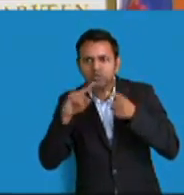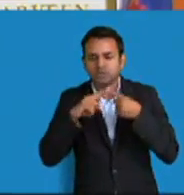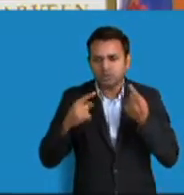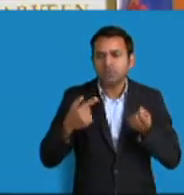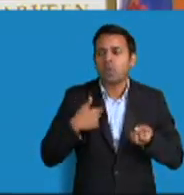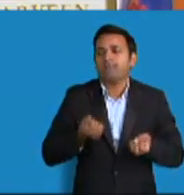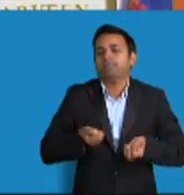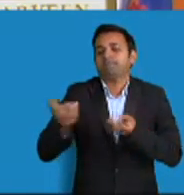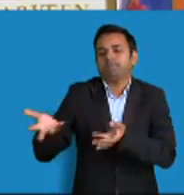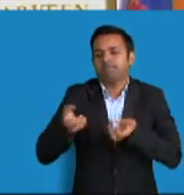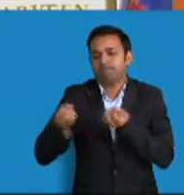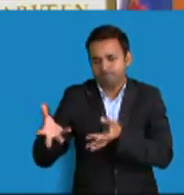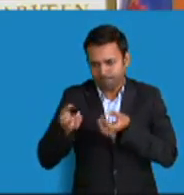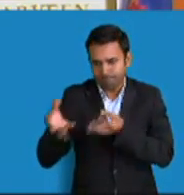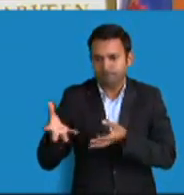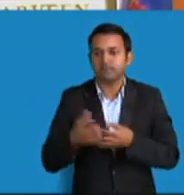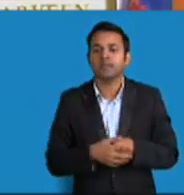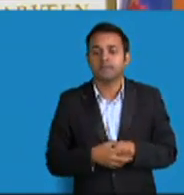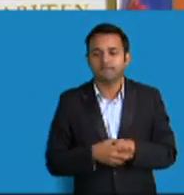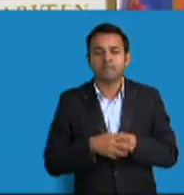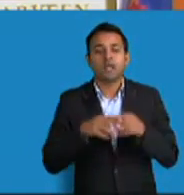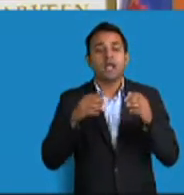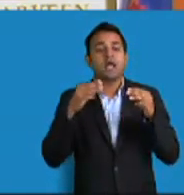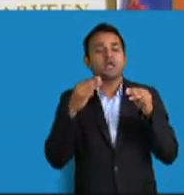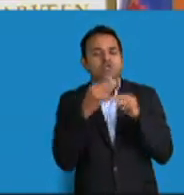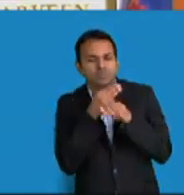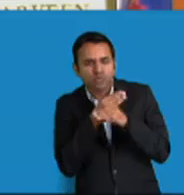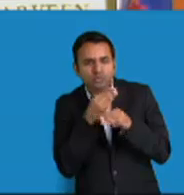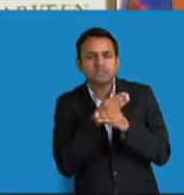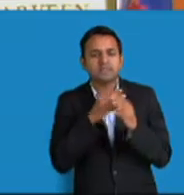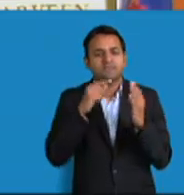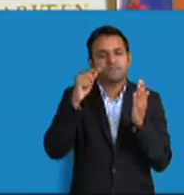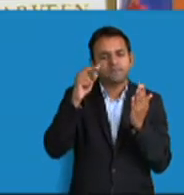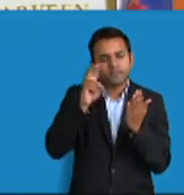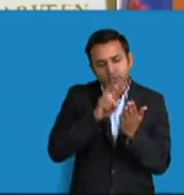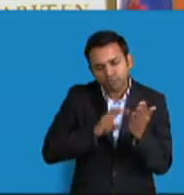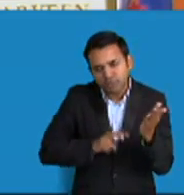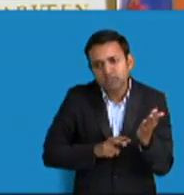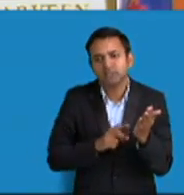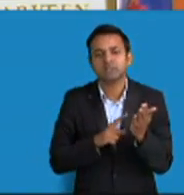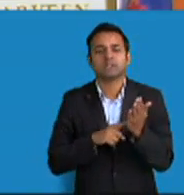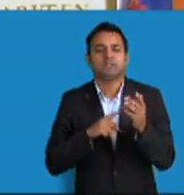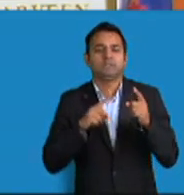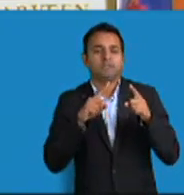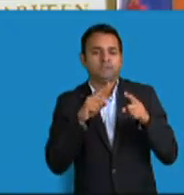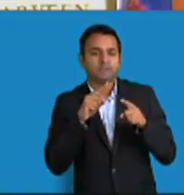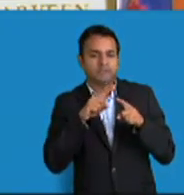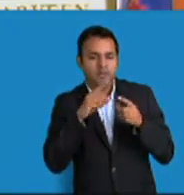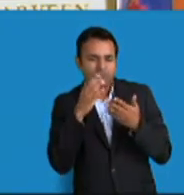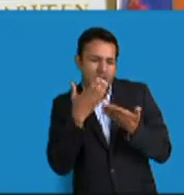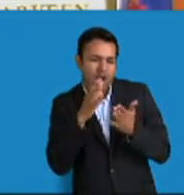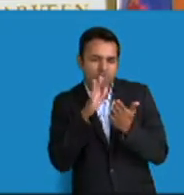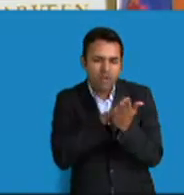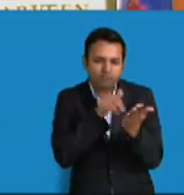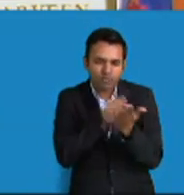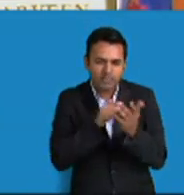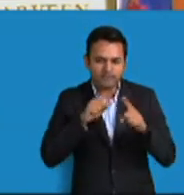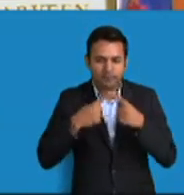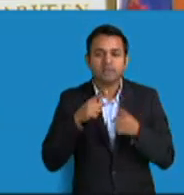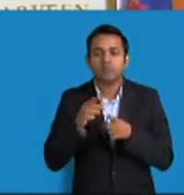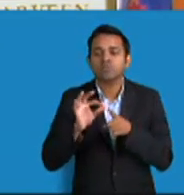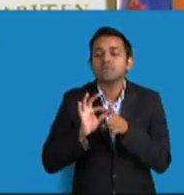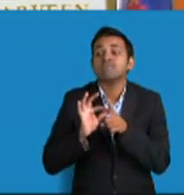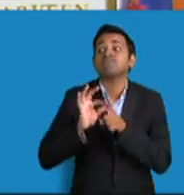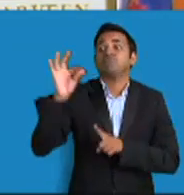literacy at lower primary, Madam Speaker. So our strategy is to improve literacy and numeracy skills so that we can boost performance